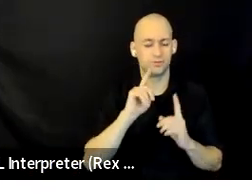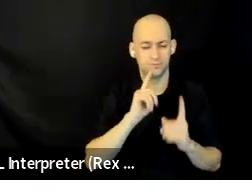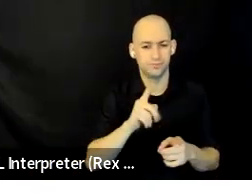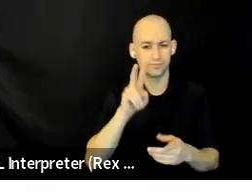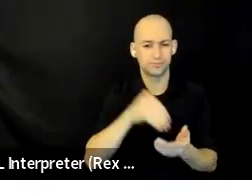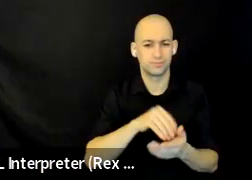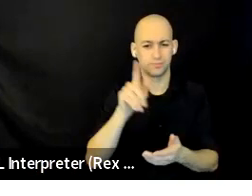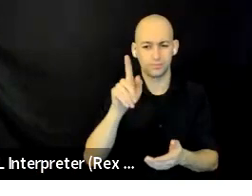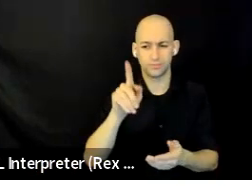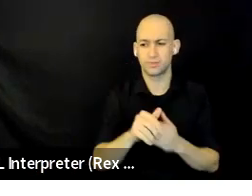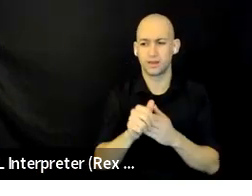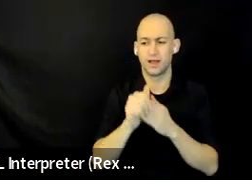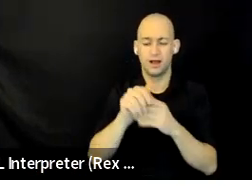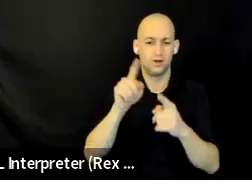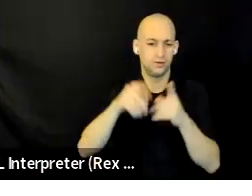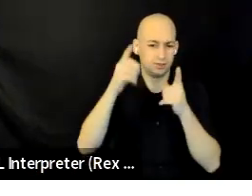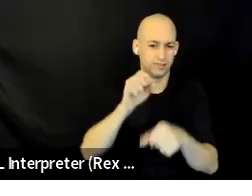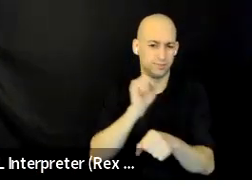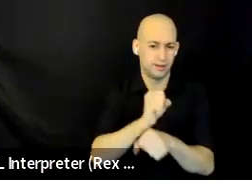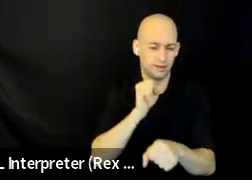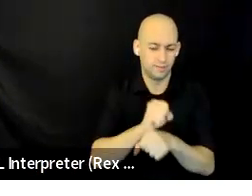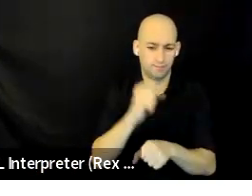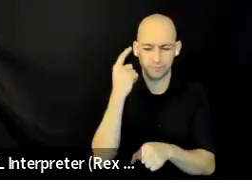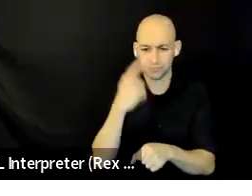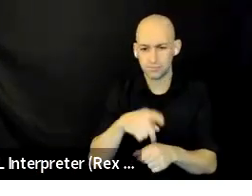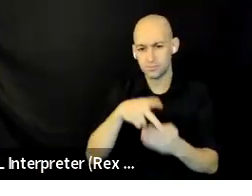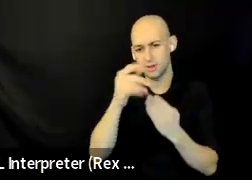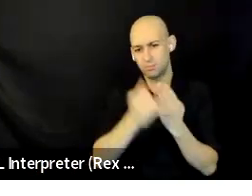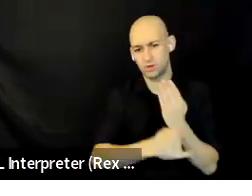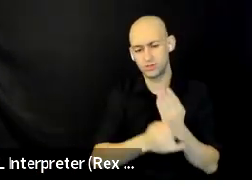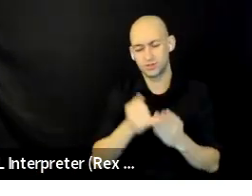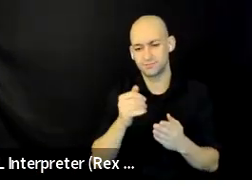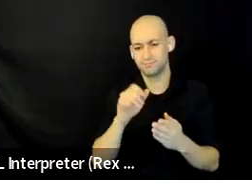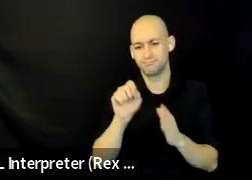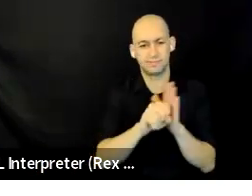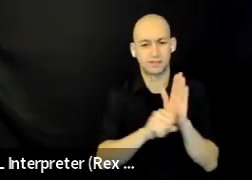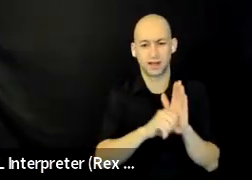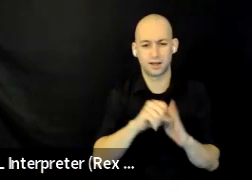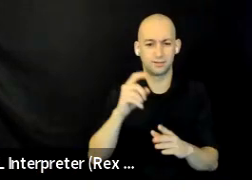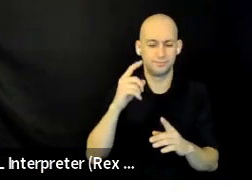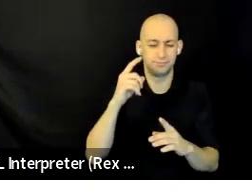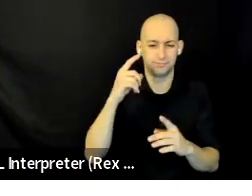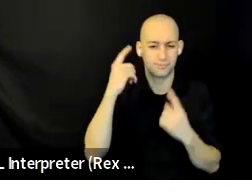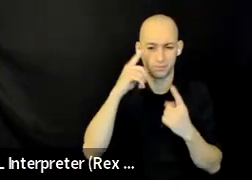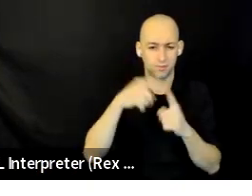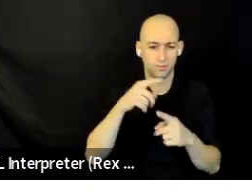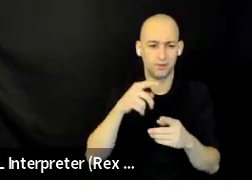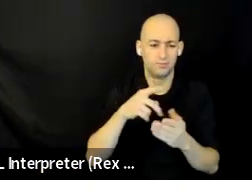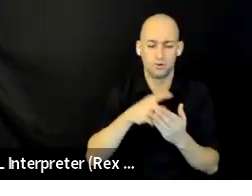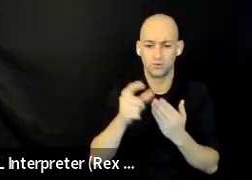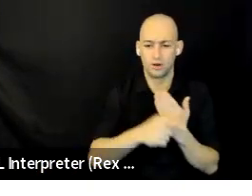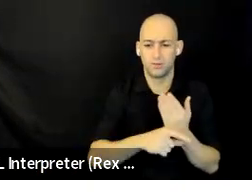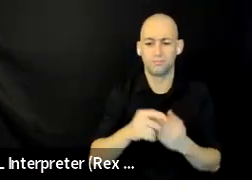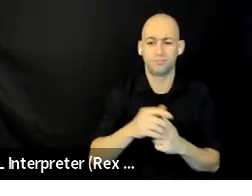guide decision-making on its project nomination process for federal and state discretionary programs, including SB1 Cycle 3